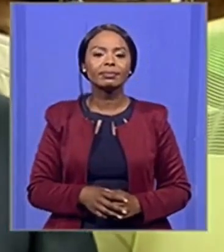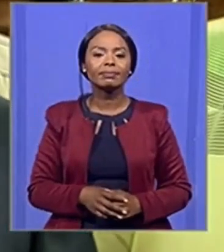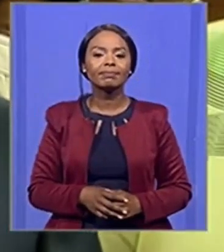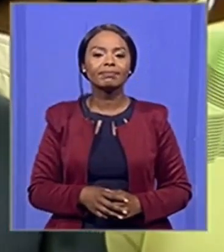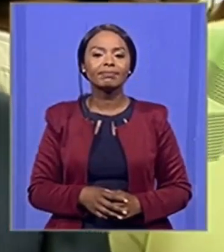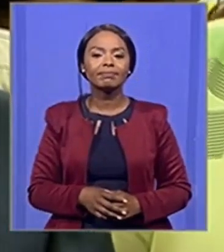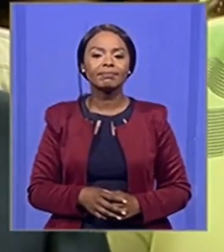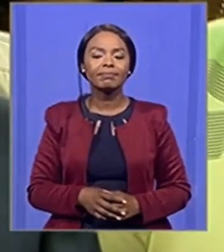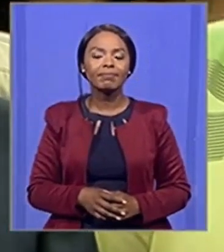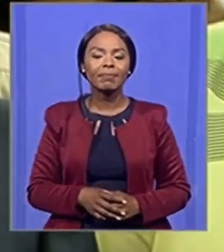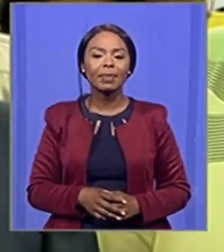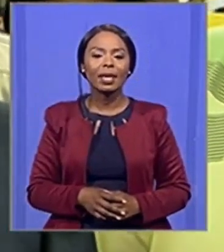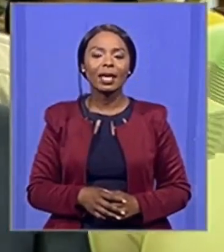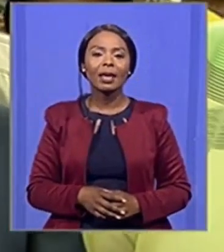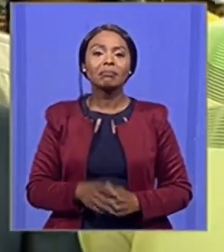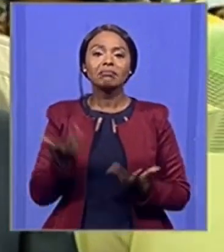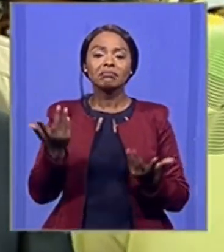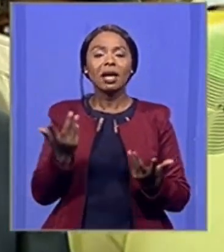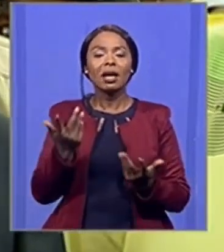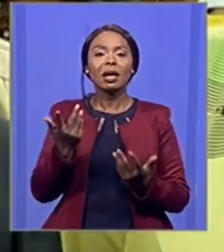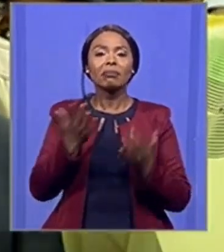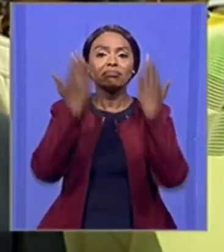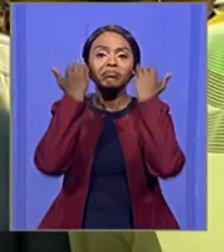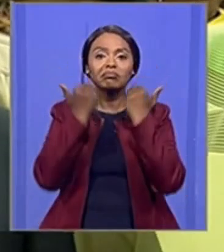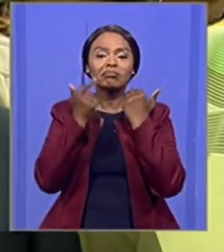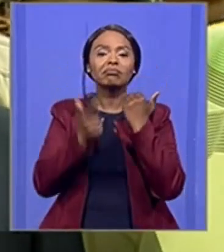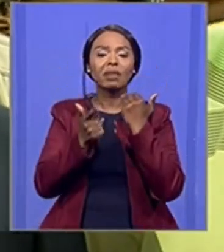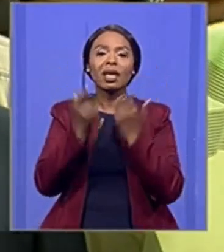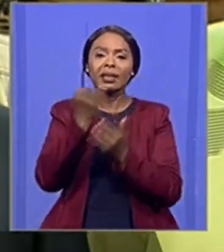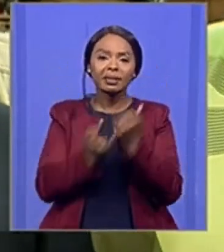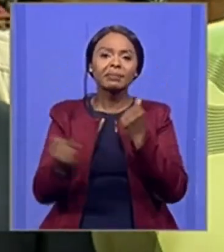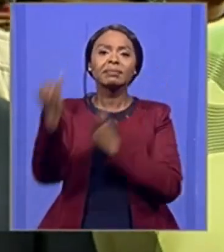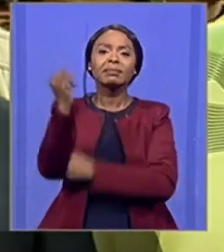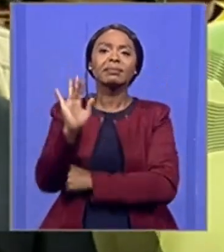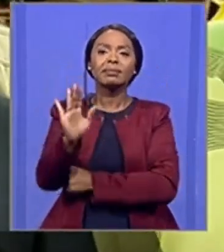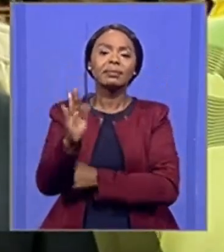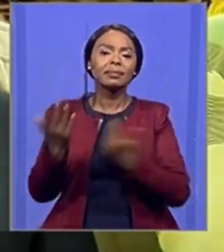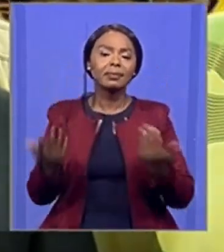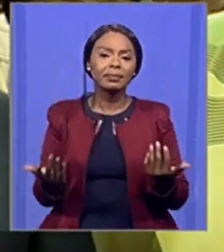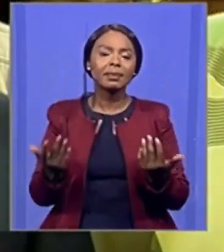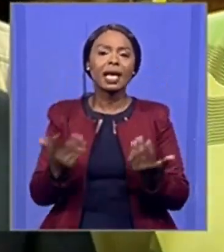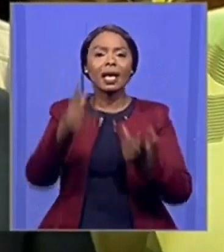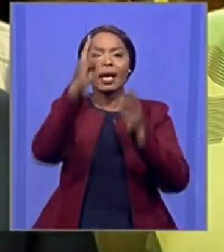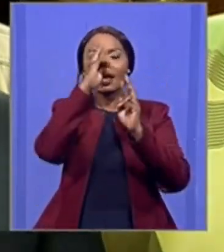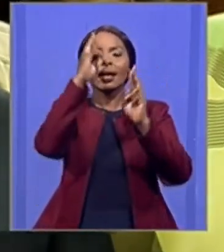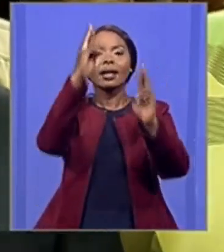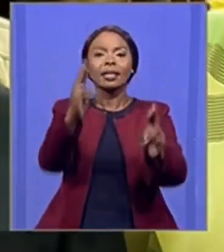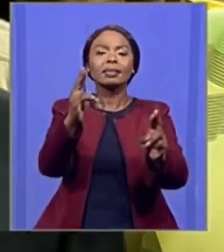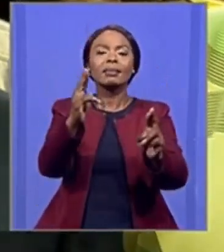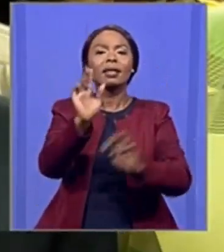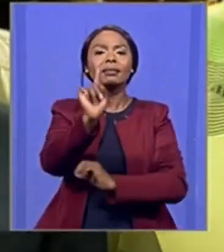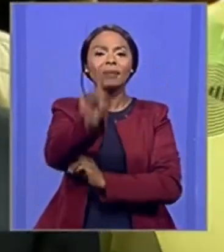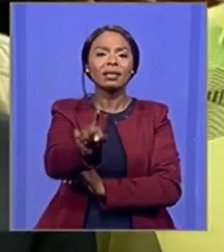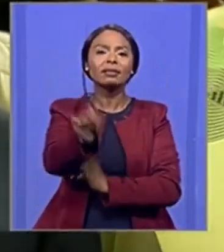Judges are independent and judges must be given the respect